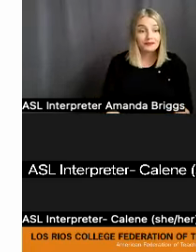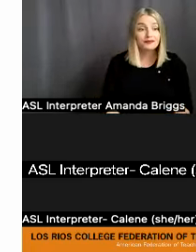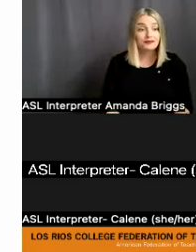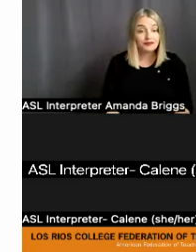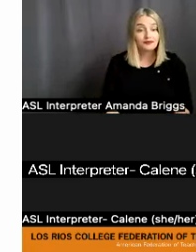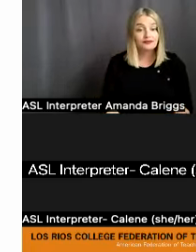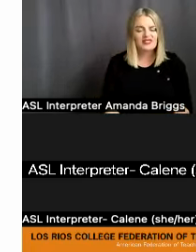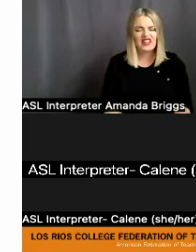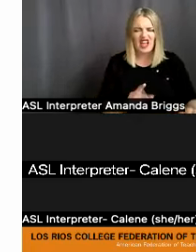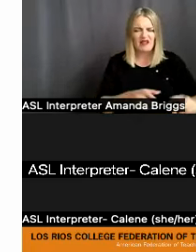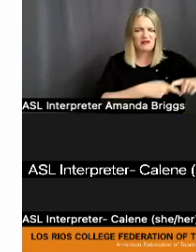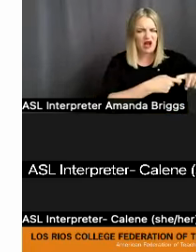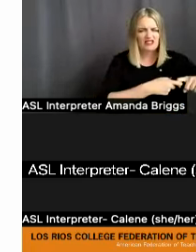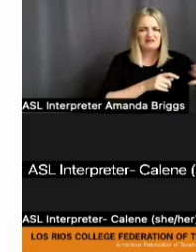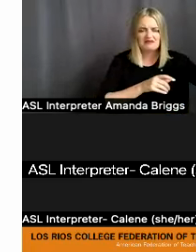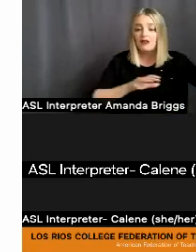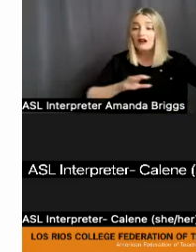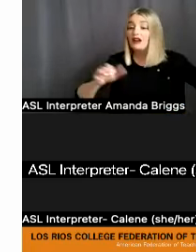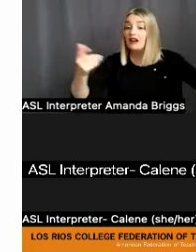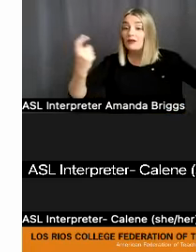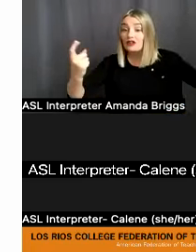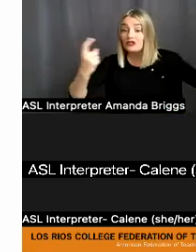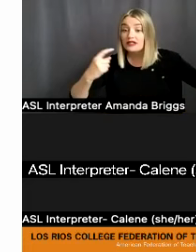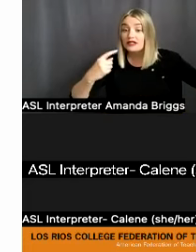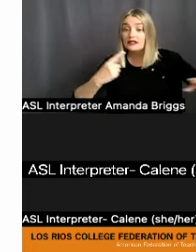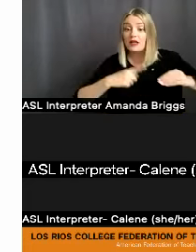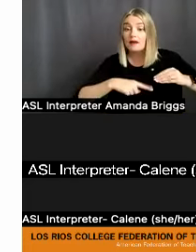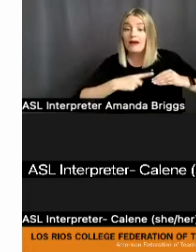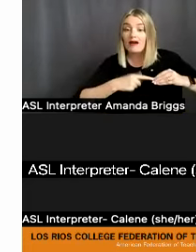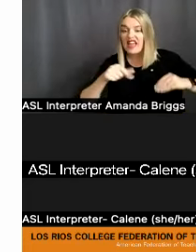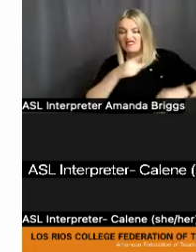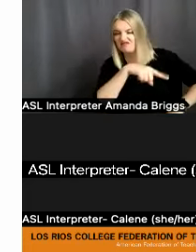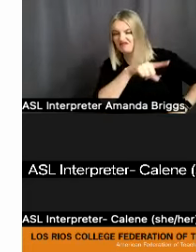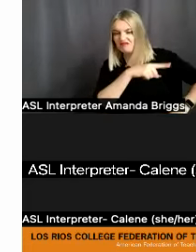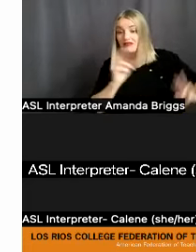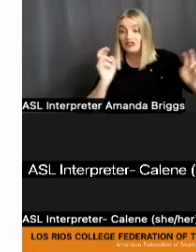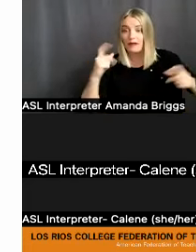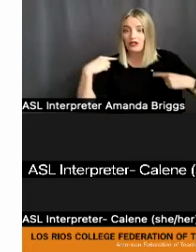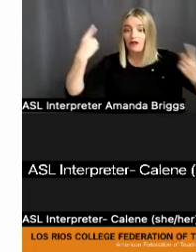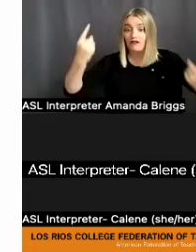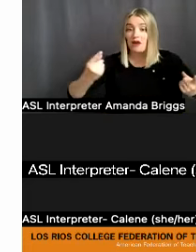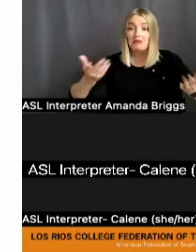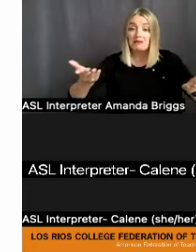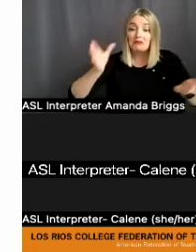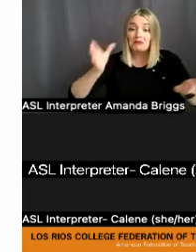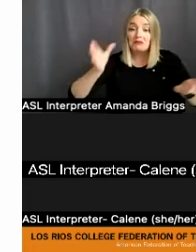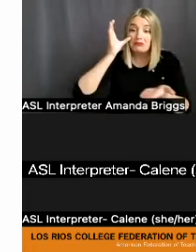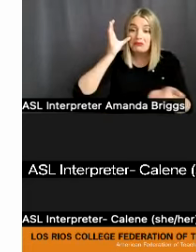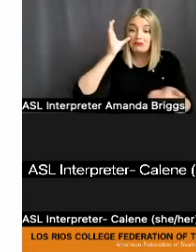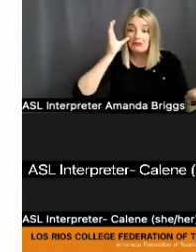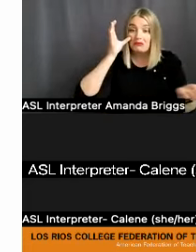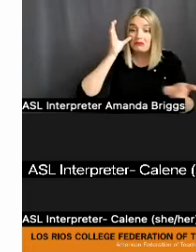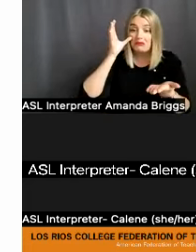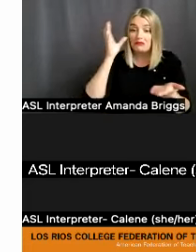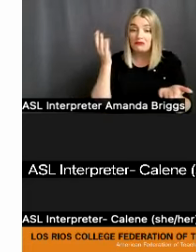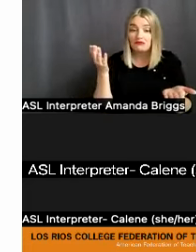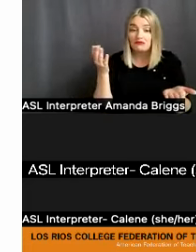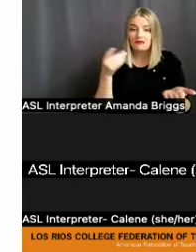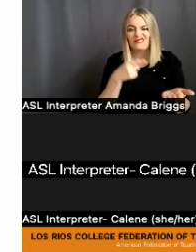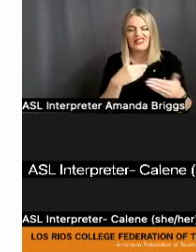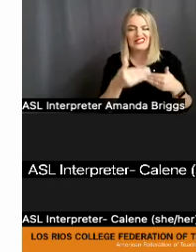Actually, I'm going to pause right there. Are there any questions regarding any of the topics that I've talked about so far? Because this next one actually is going to take some